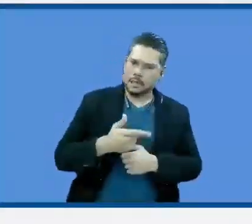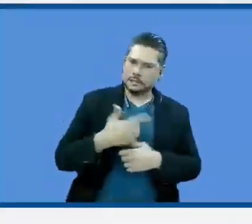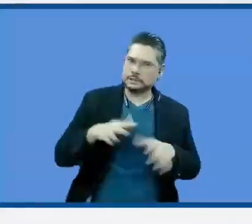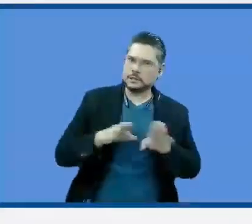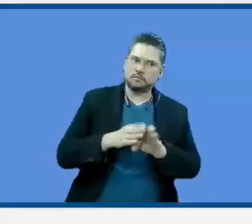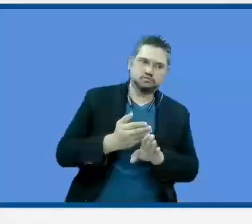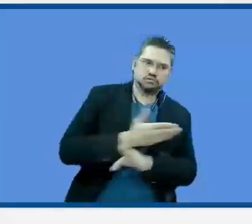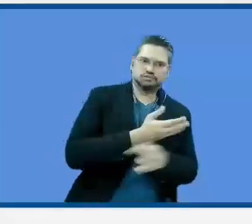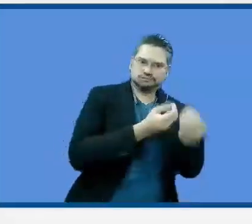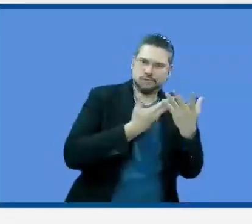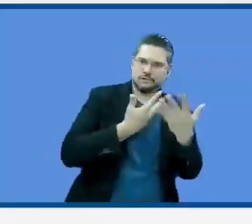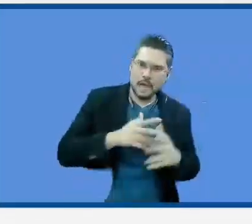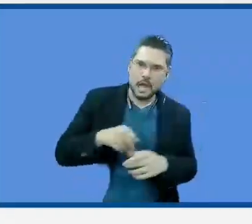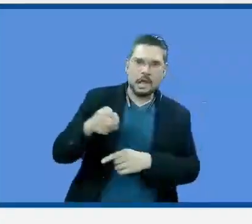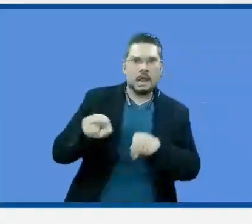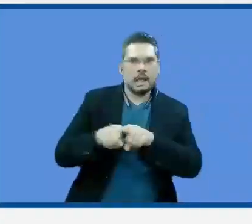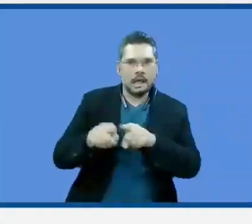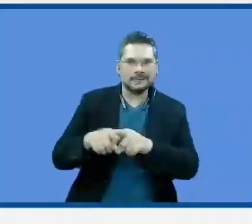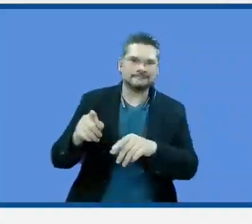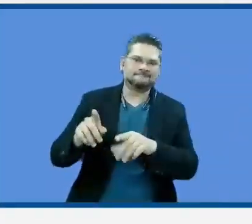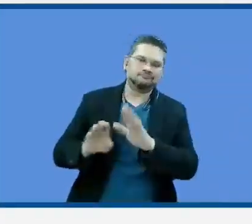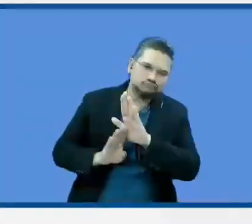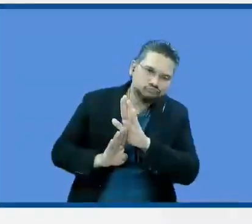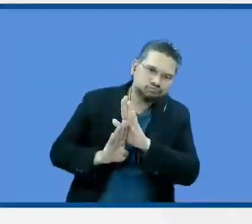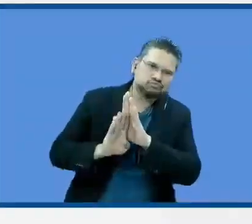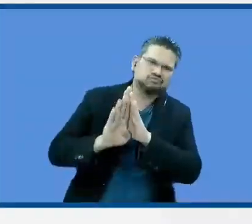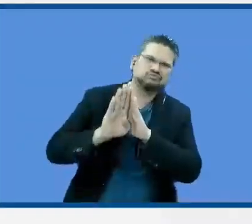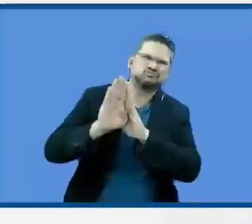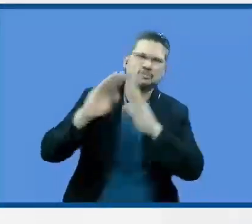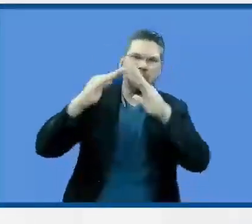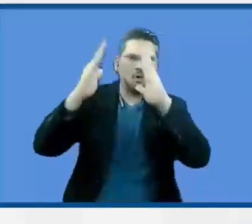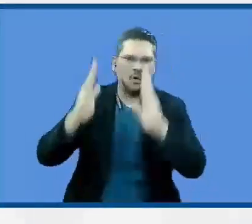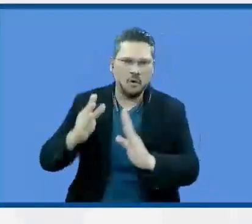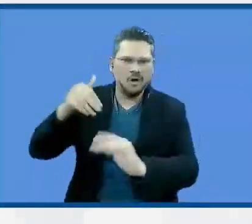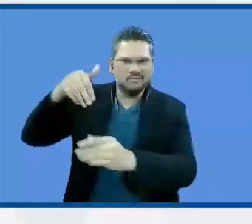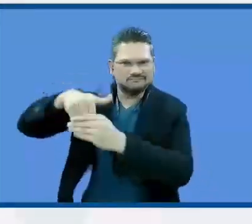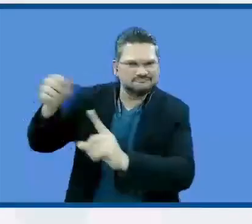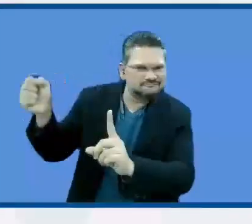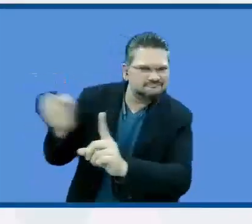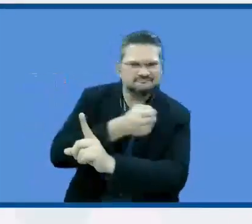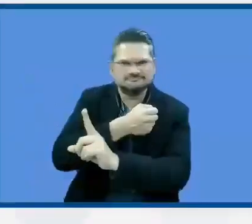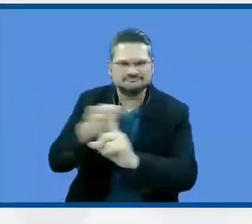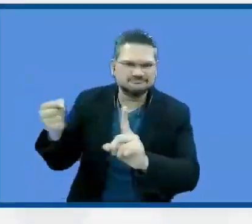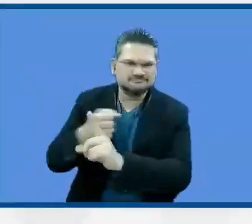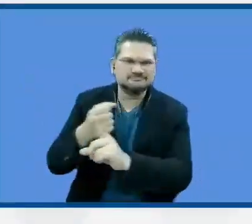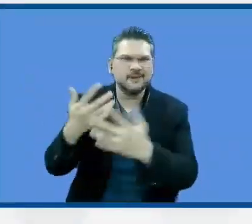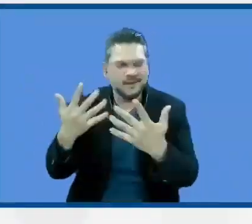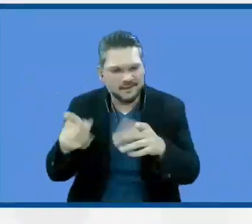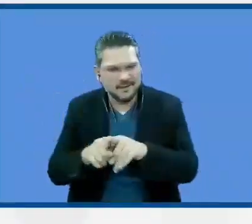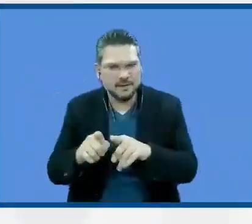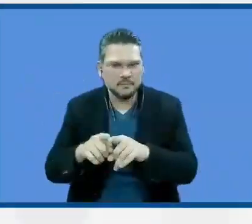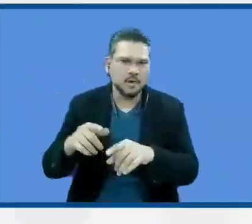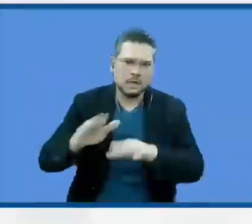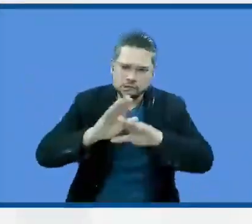later on, including the rise in domestic violence and the impact on learning outcomes for children from